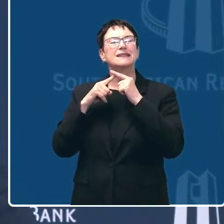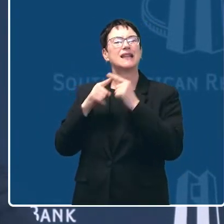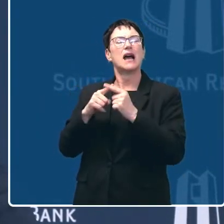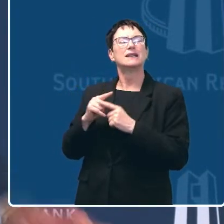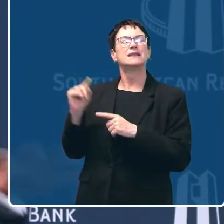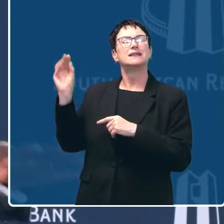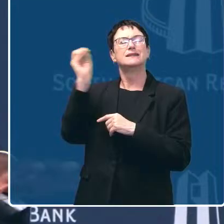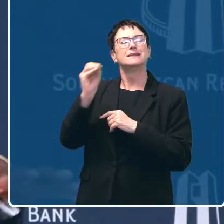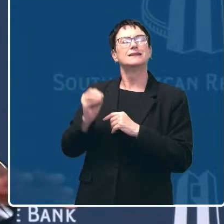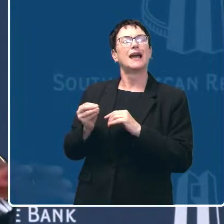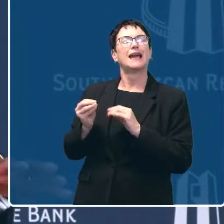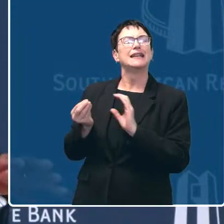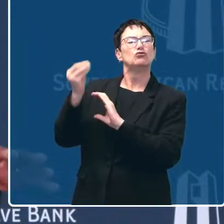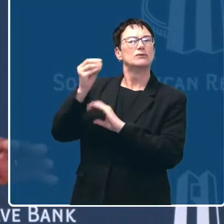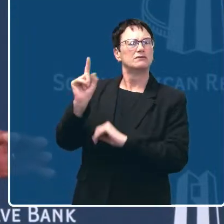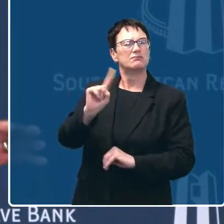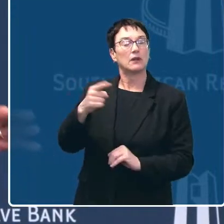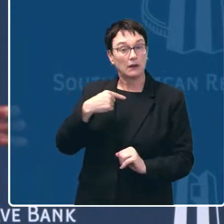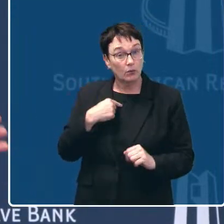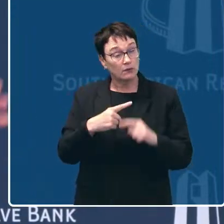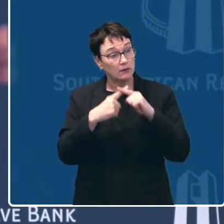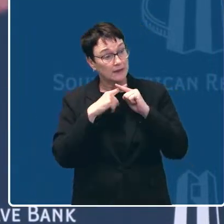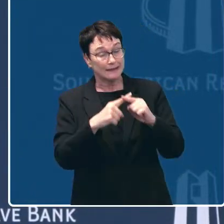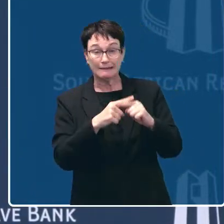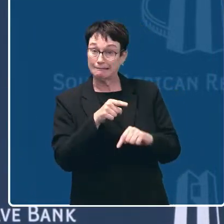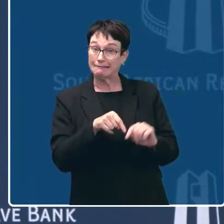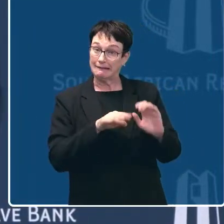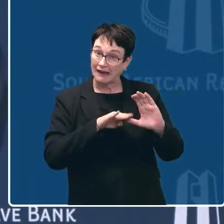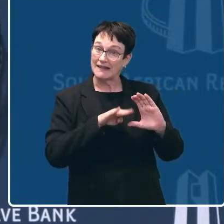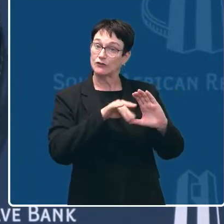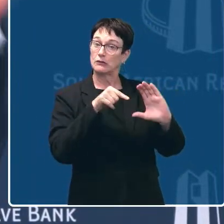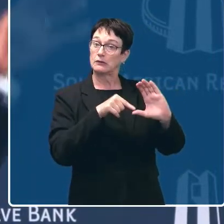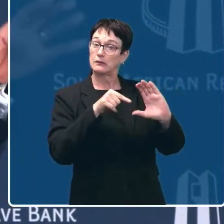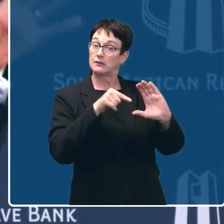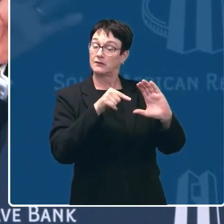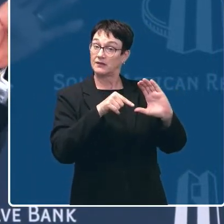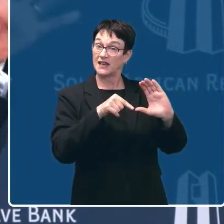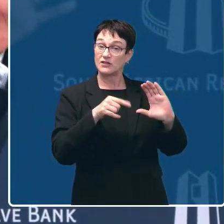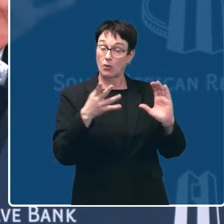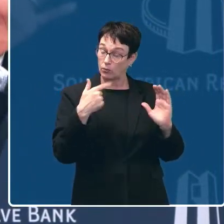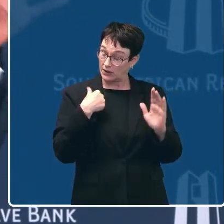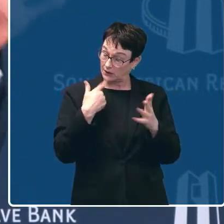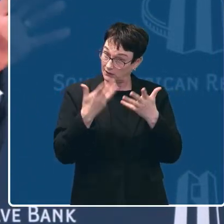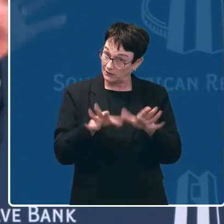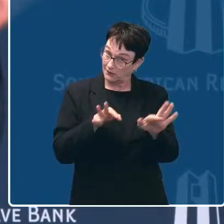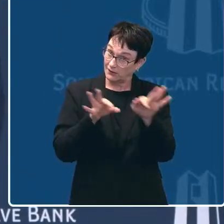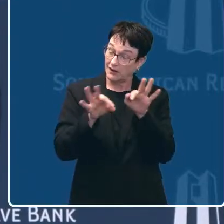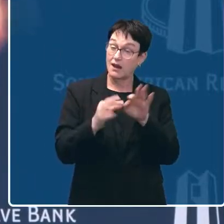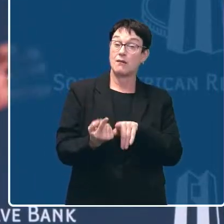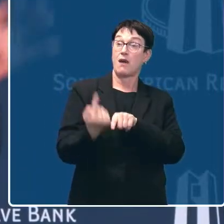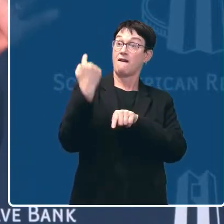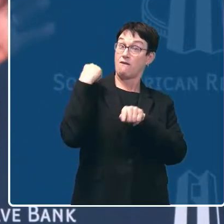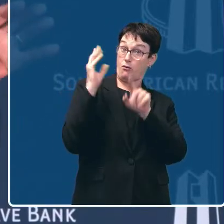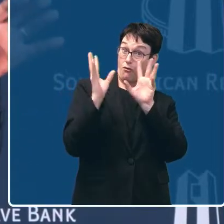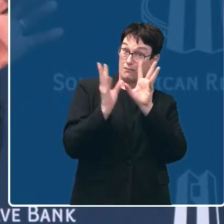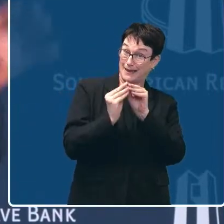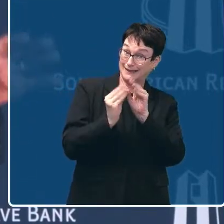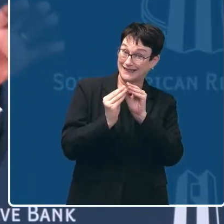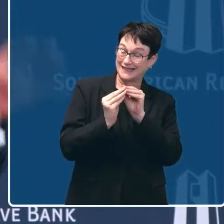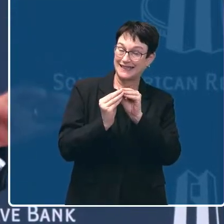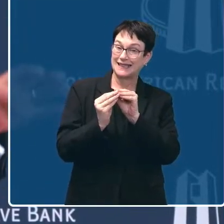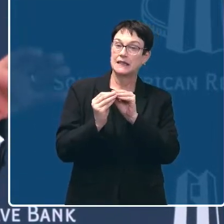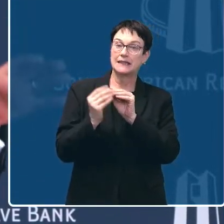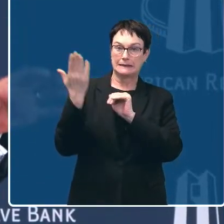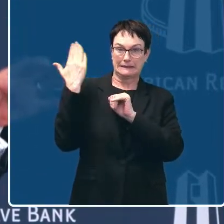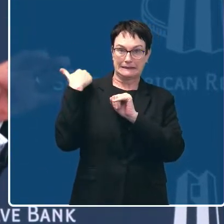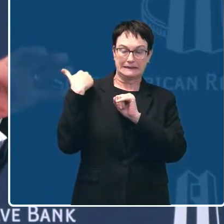And we had highlighted how in the previous meeting we talked about the uncertainty